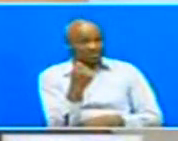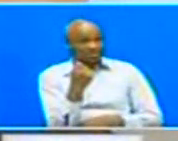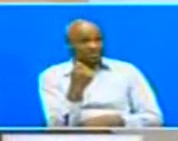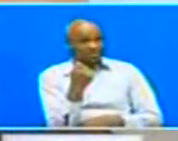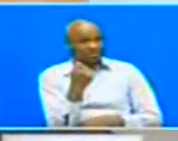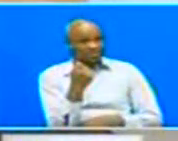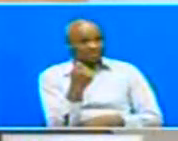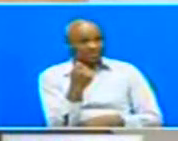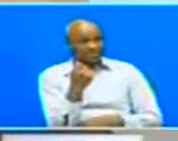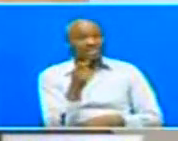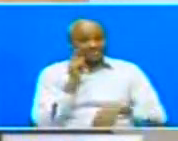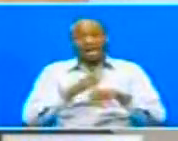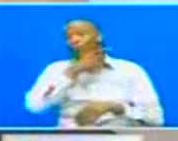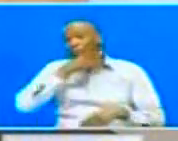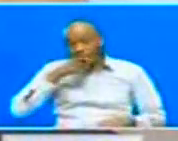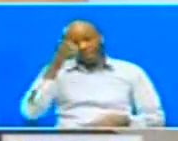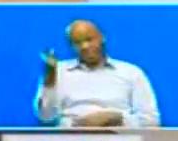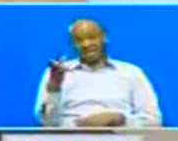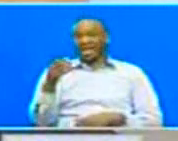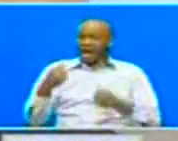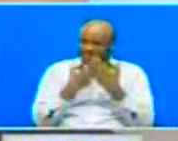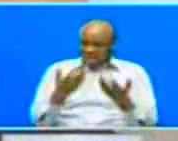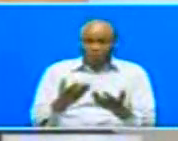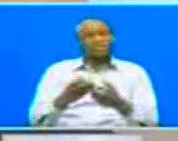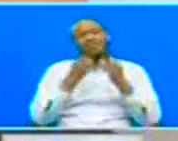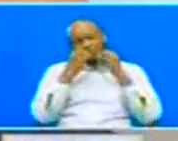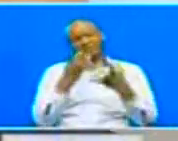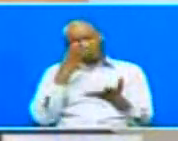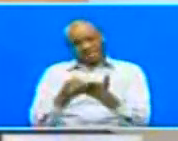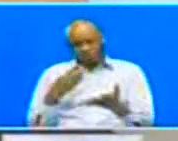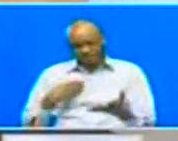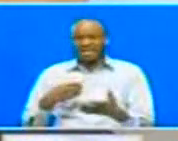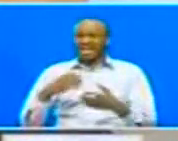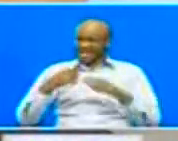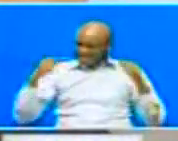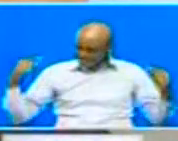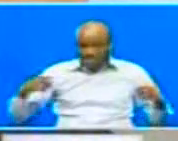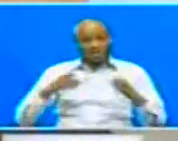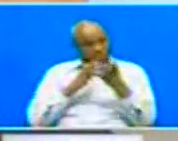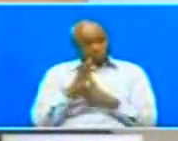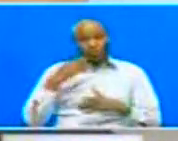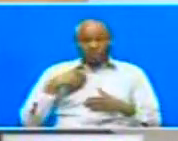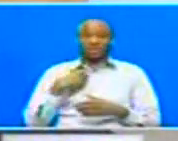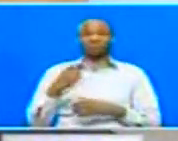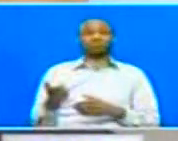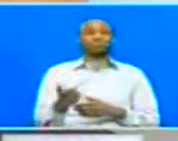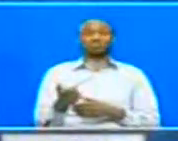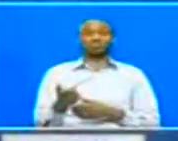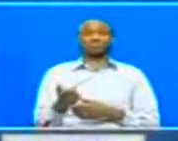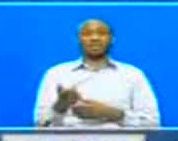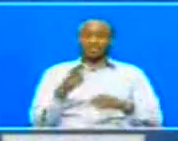fleeing the drought in the Horn of Africa, it was documented that enemy combatants were coming into the camp with bullet wounds. All right.